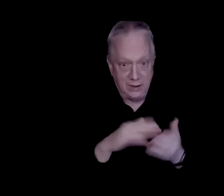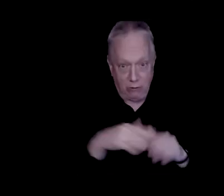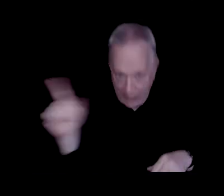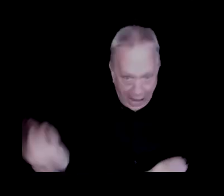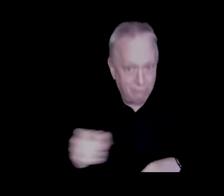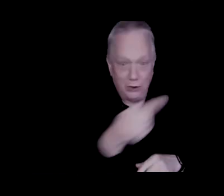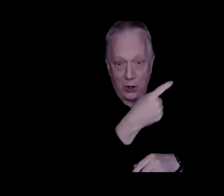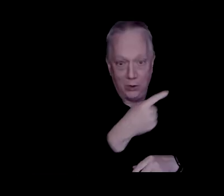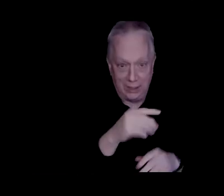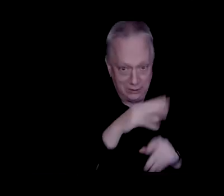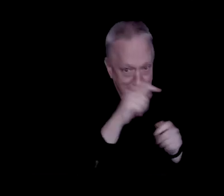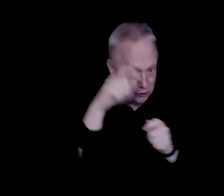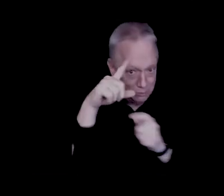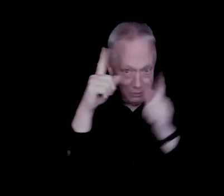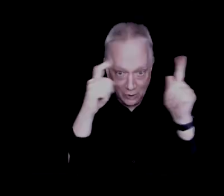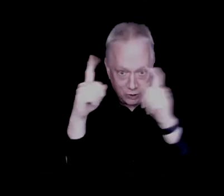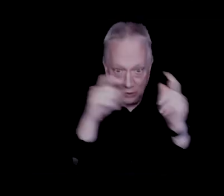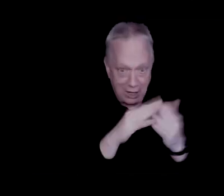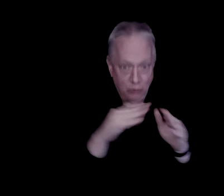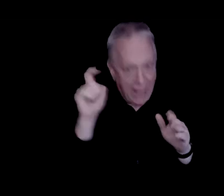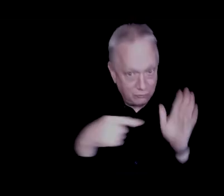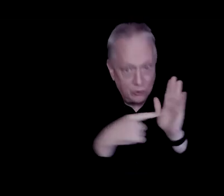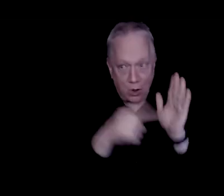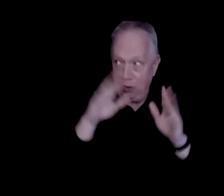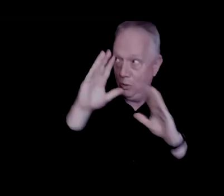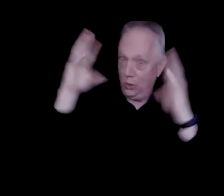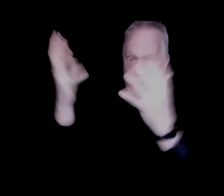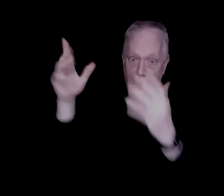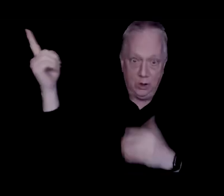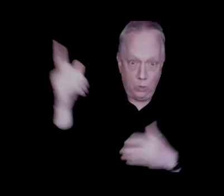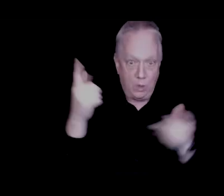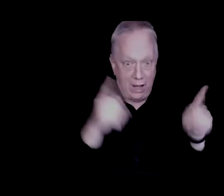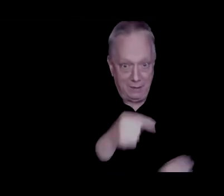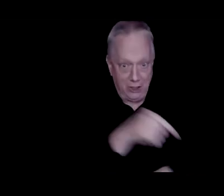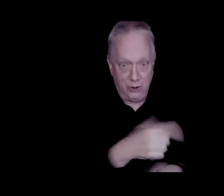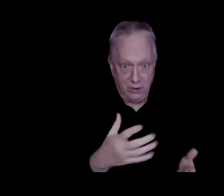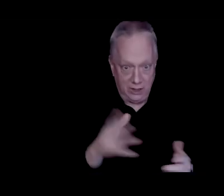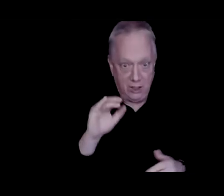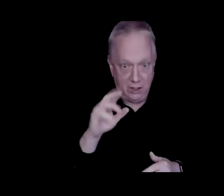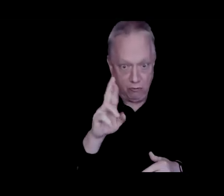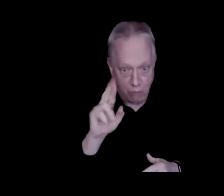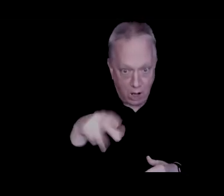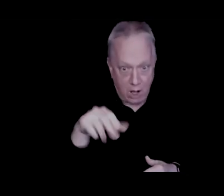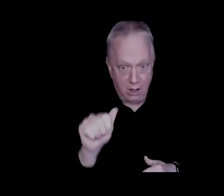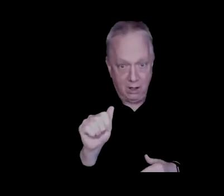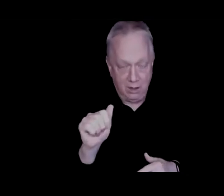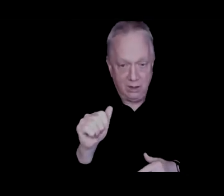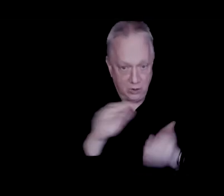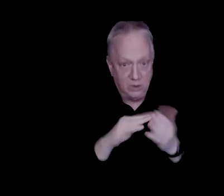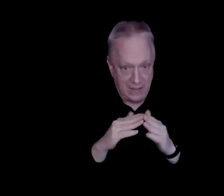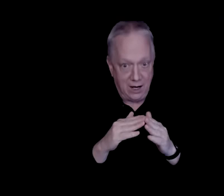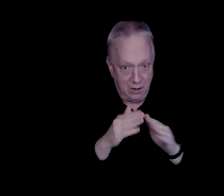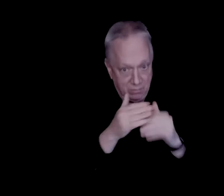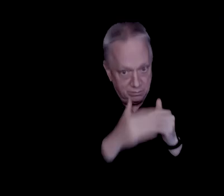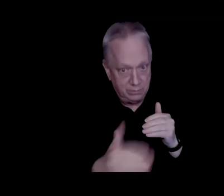to take some picture in town and you have to show to the world what happened here in Raqqa to his town, you see.